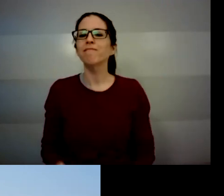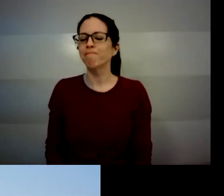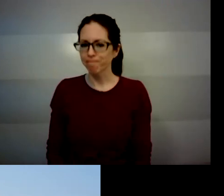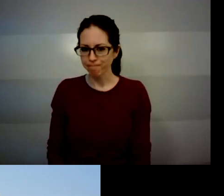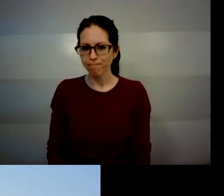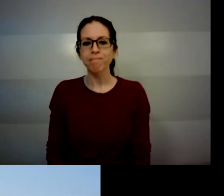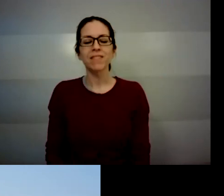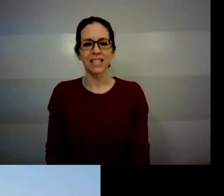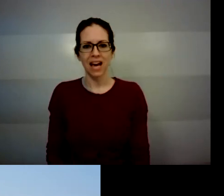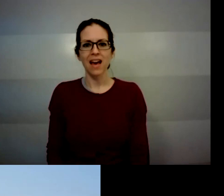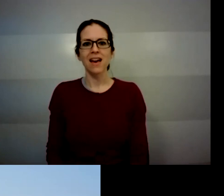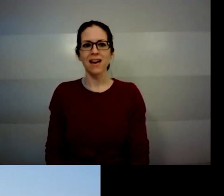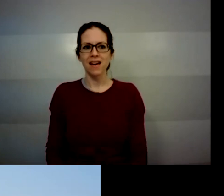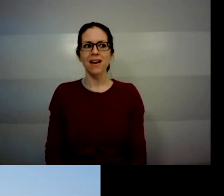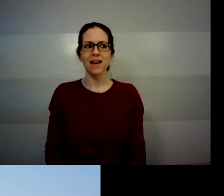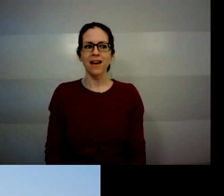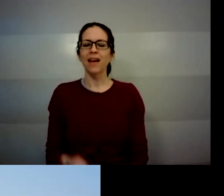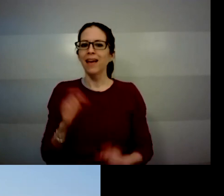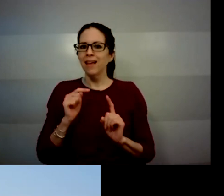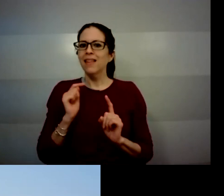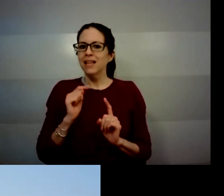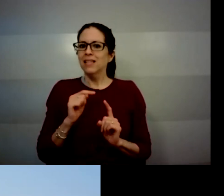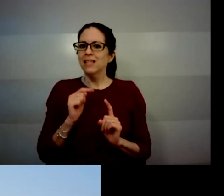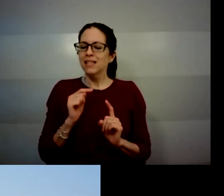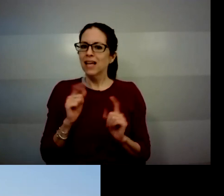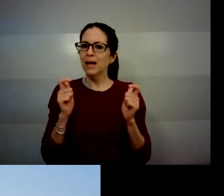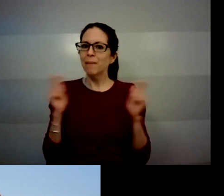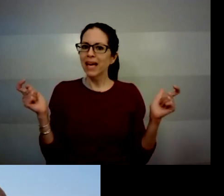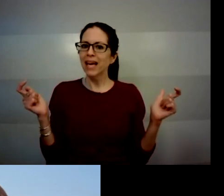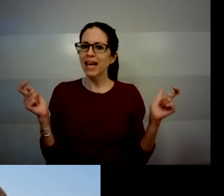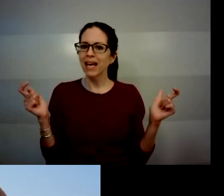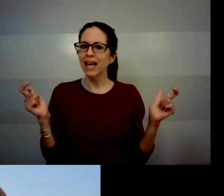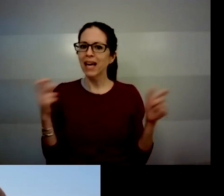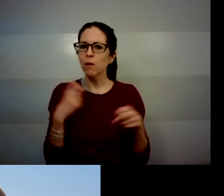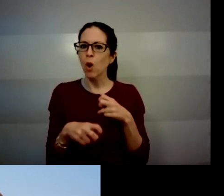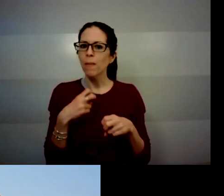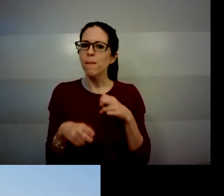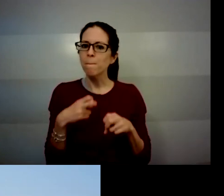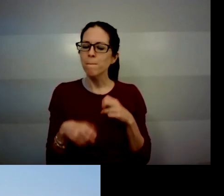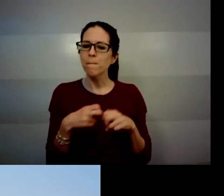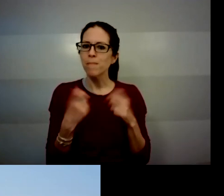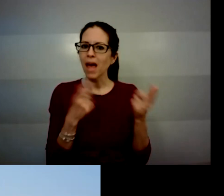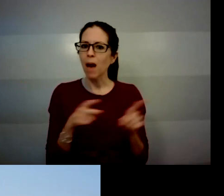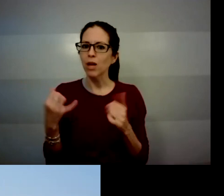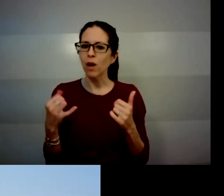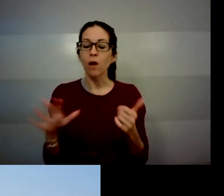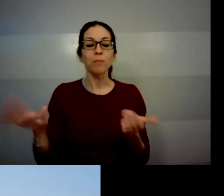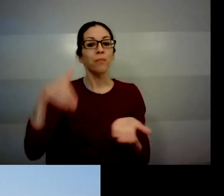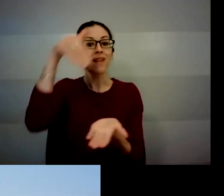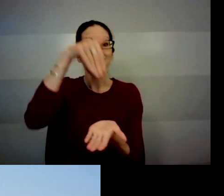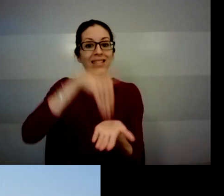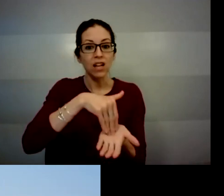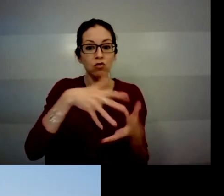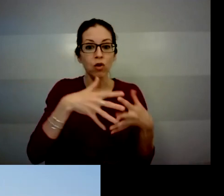Yeah, this is a big thing that's happening right now. So in Central America